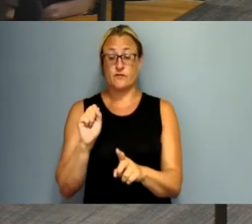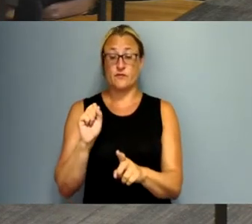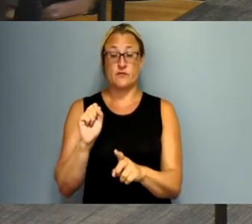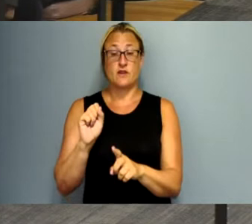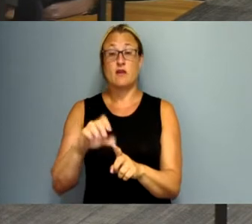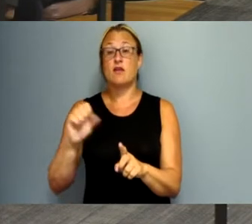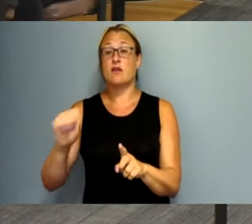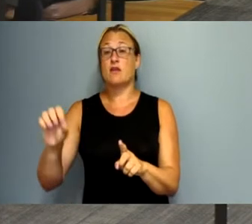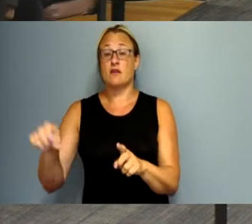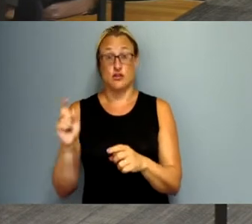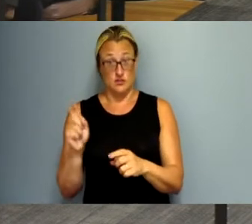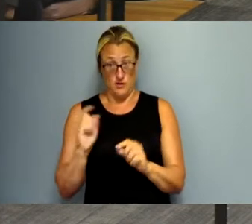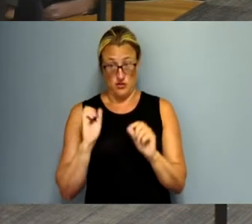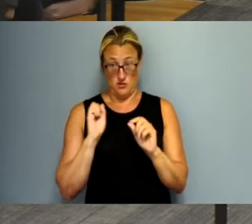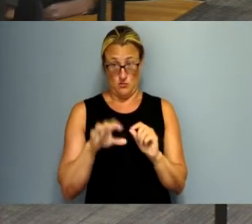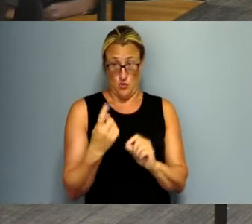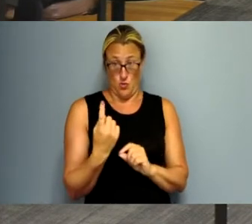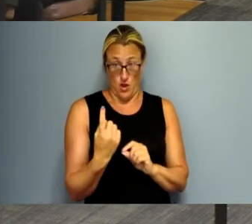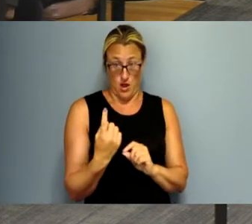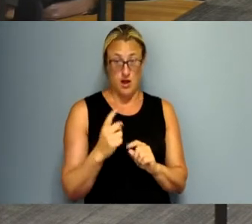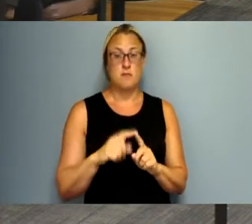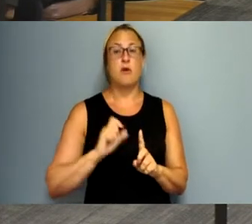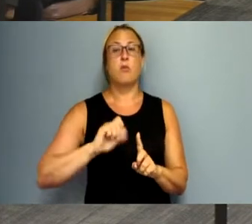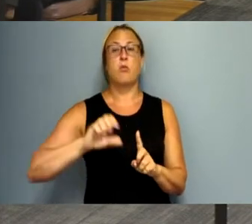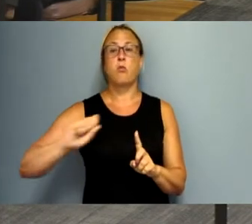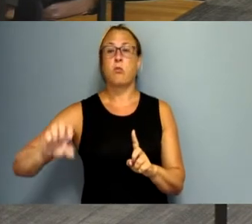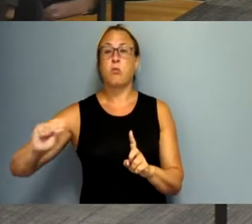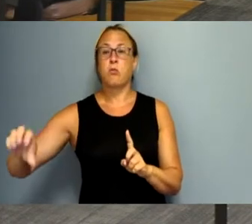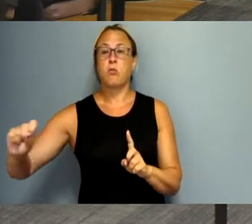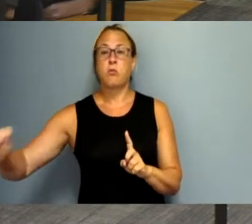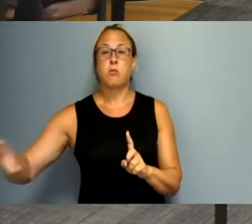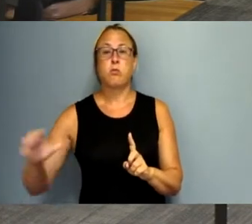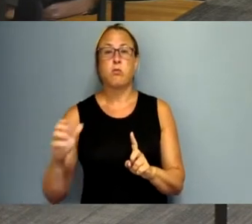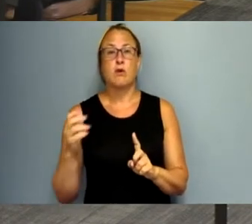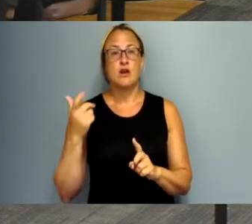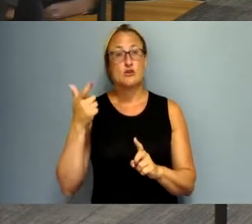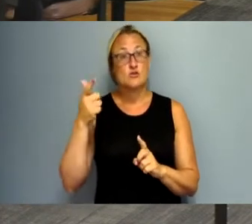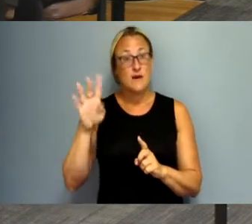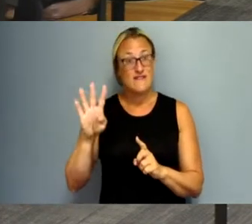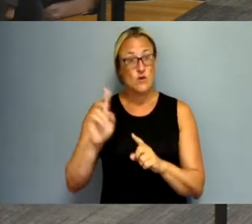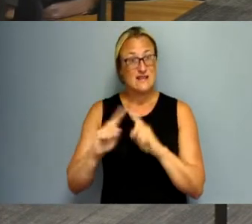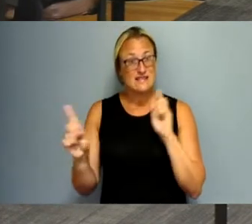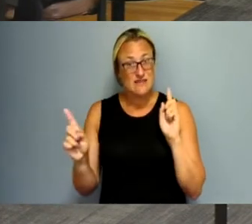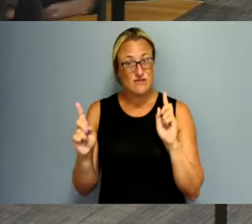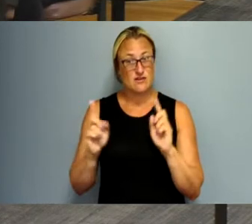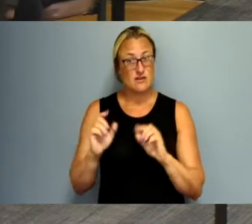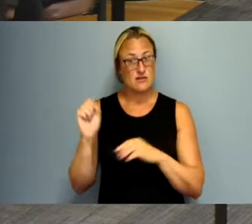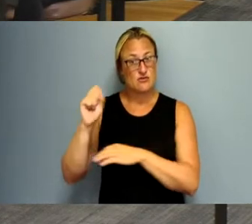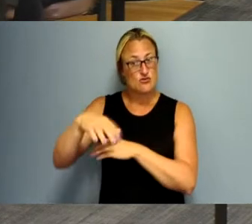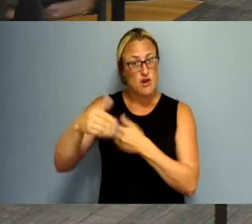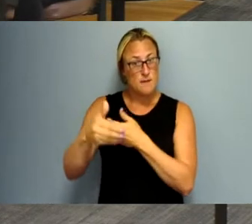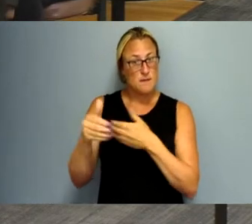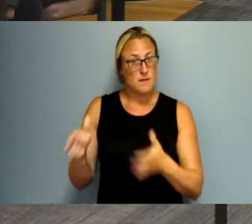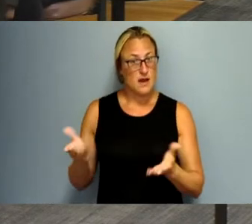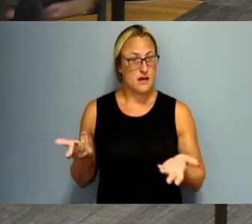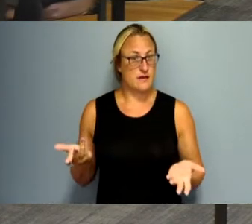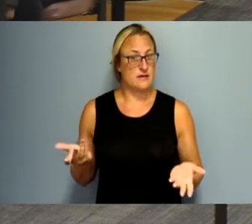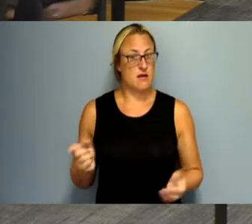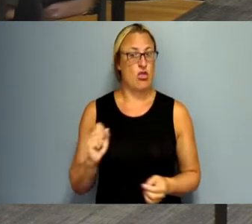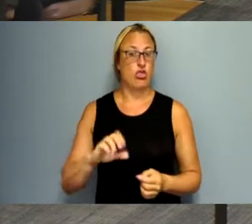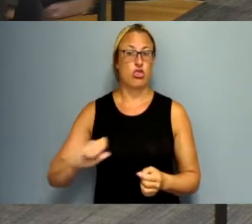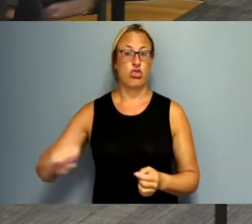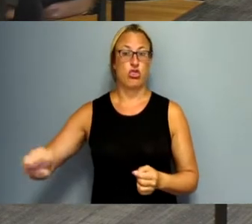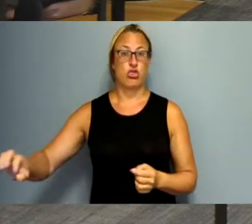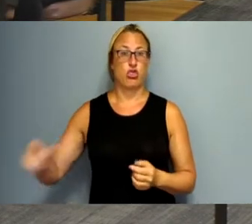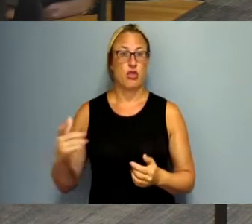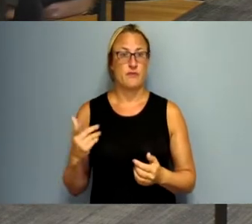supposed to put in one box. They put in three or four boxes and 24 different drop boxes. So they